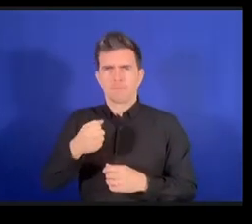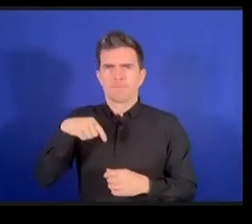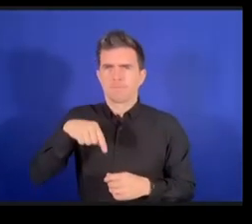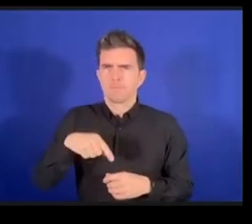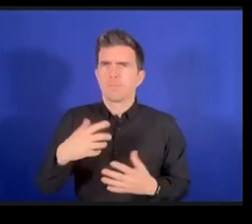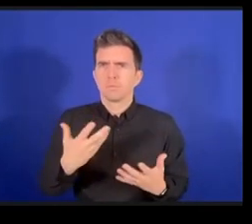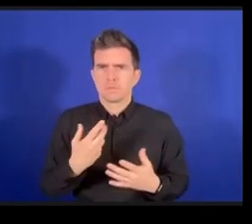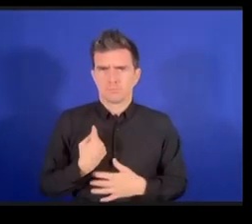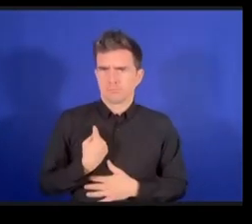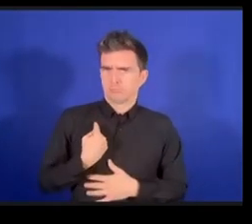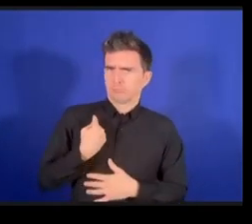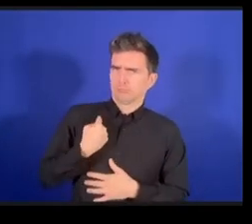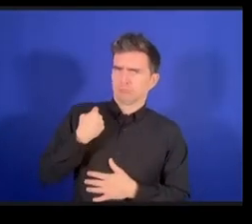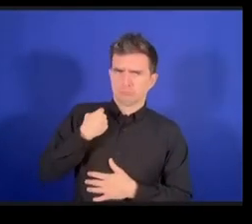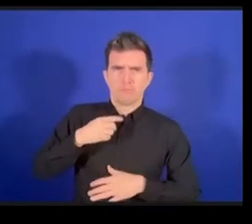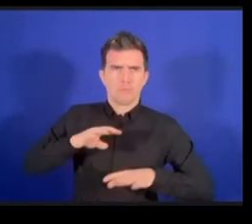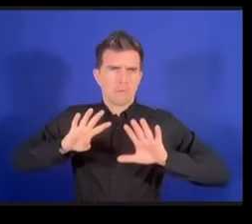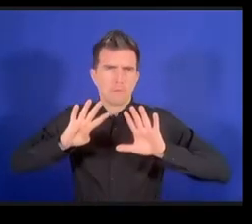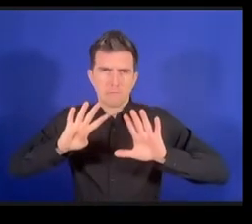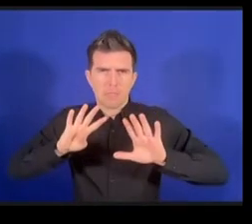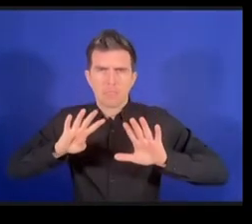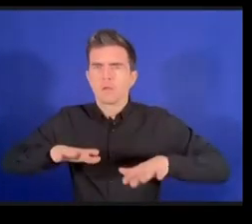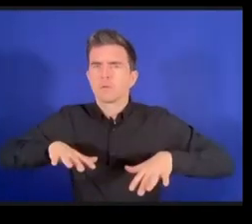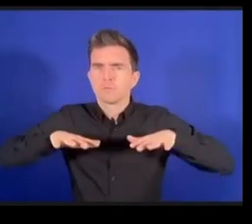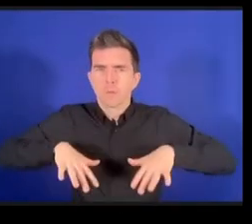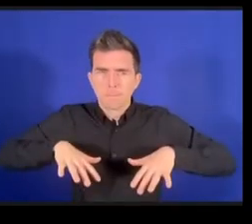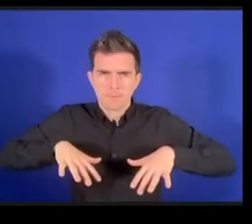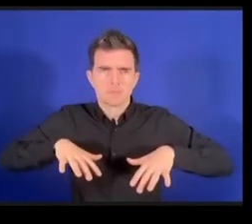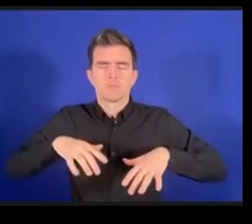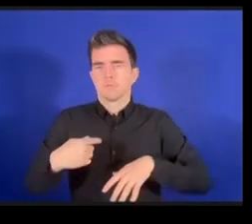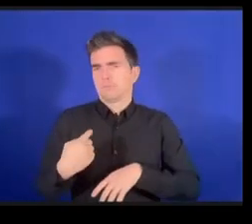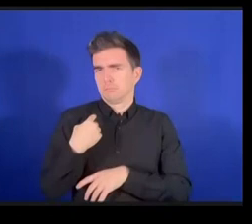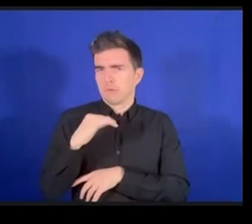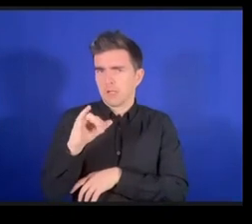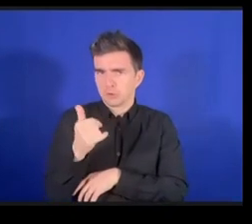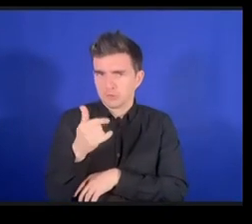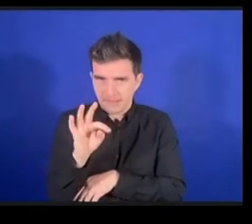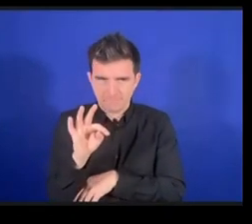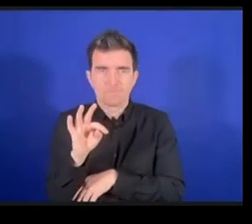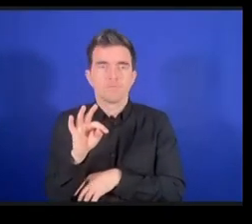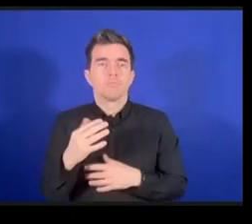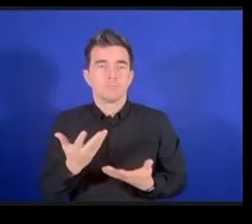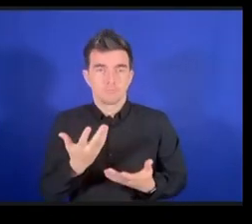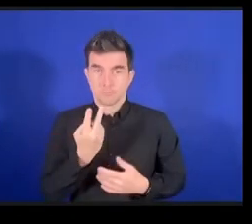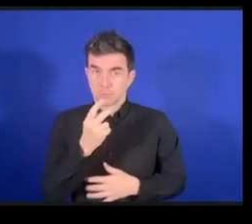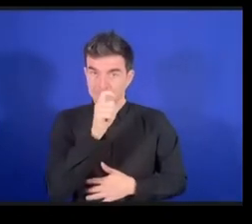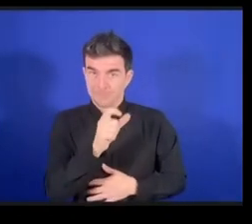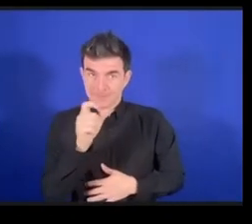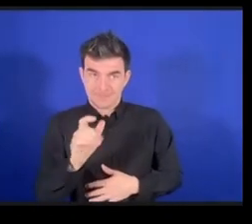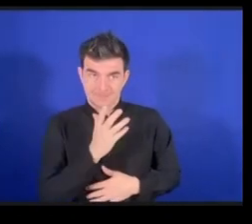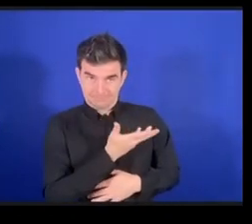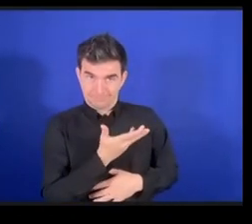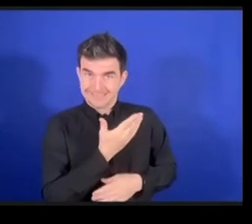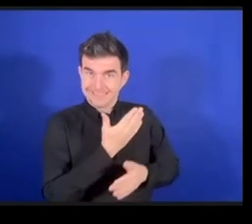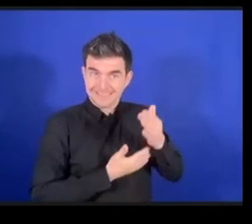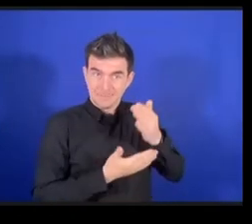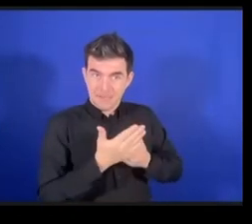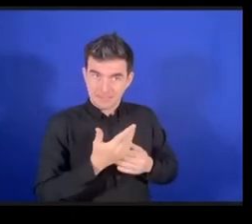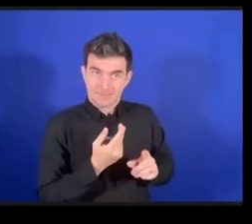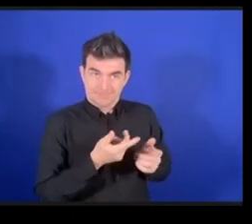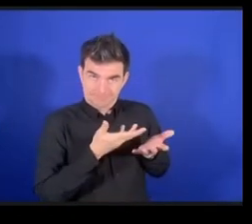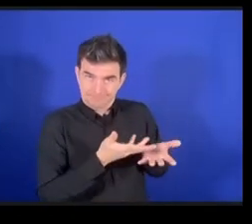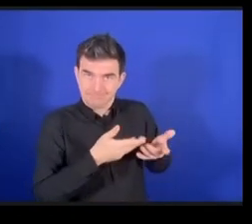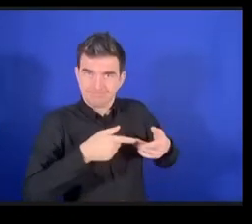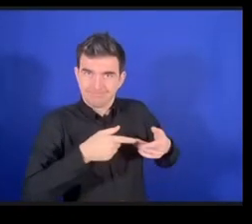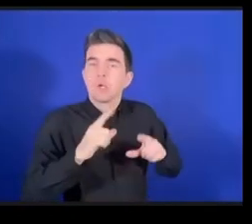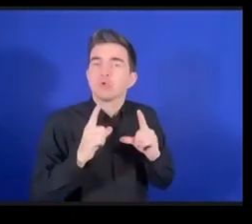Japan itself to uh participate and contribute in our discussions uh with that